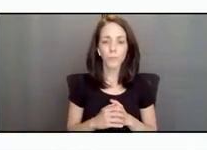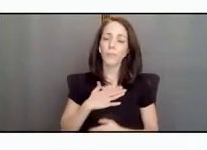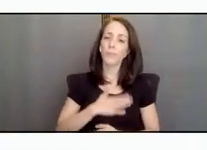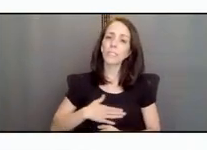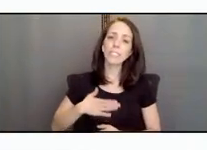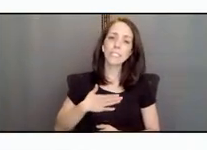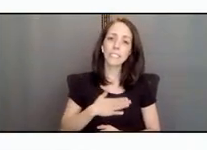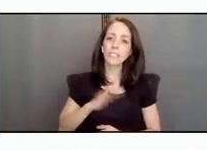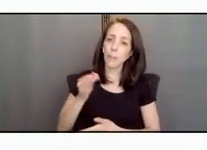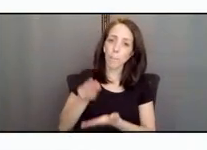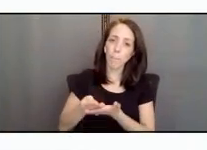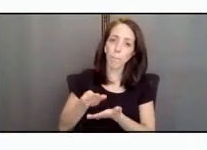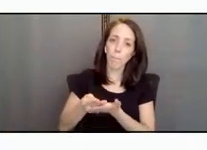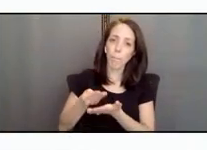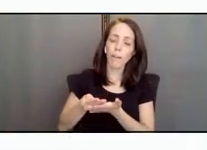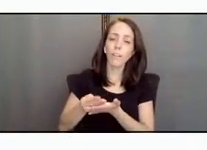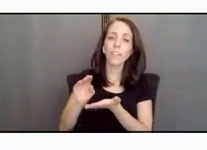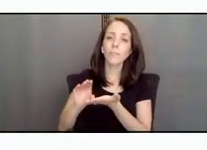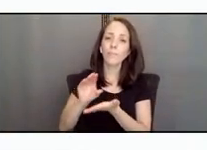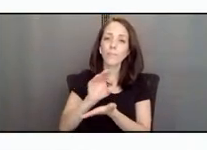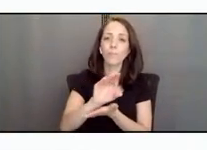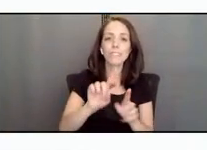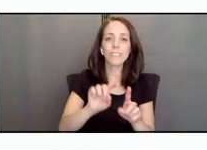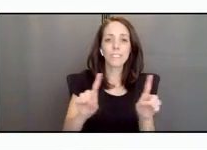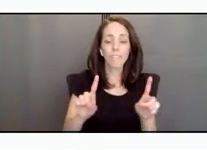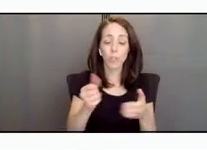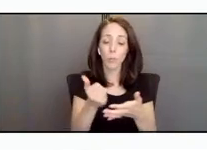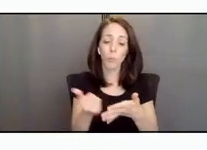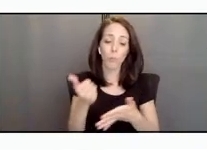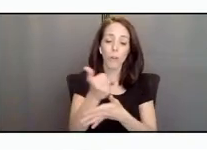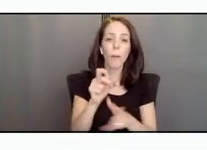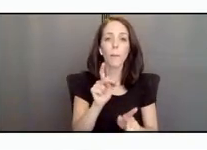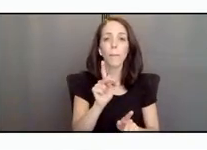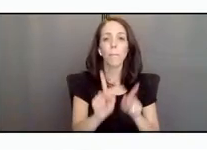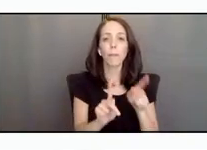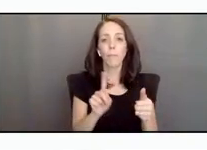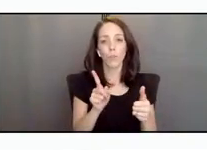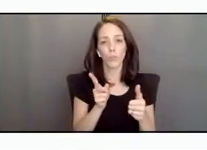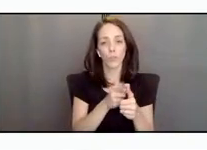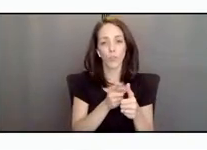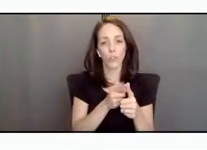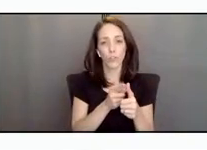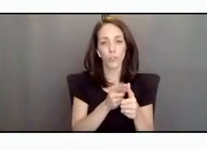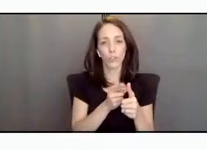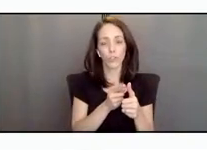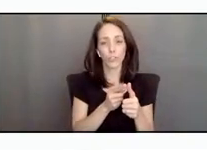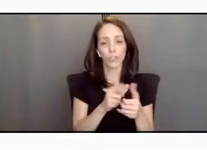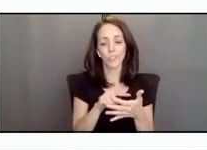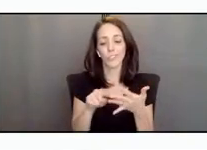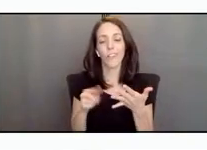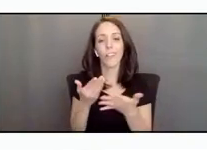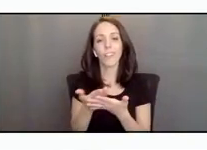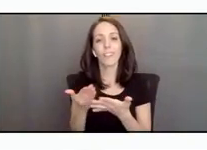to prioritize our people first and appropriately adjust faculty salaries so they're competitive with market.